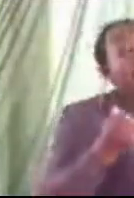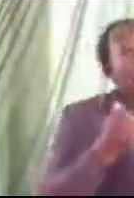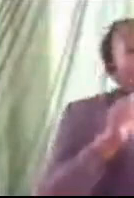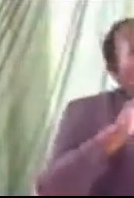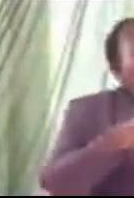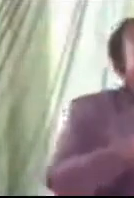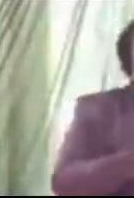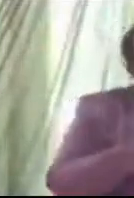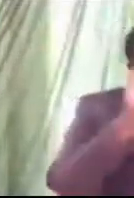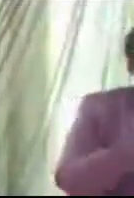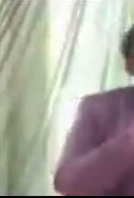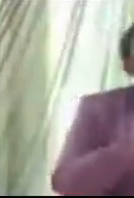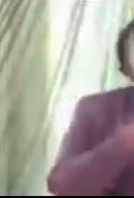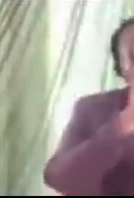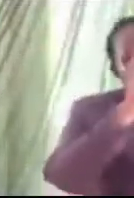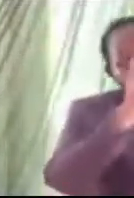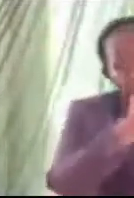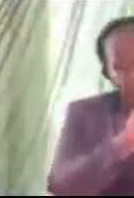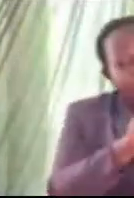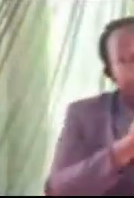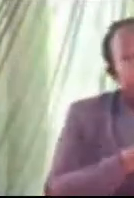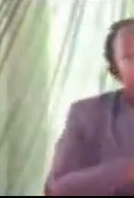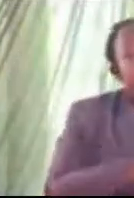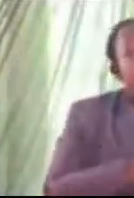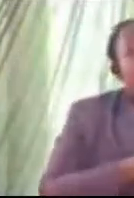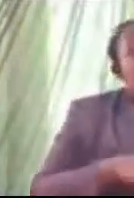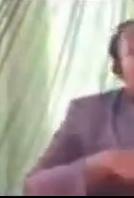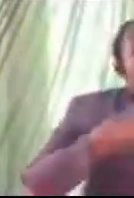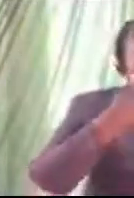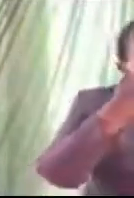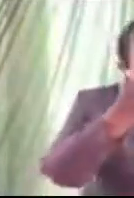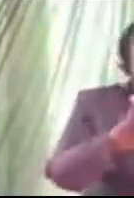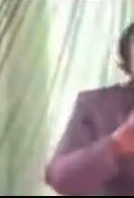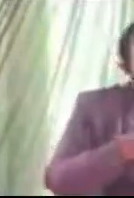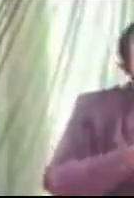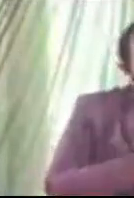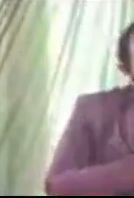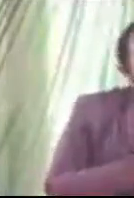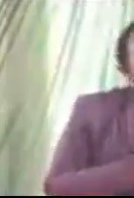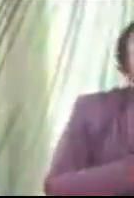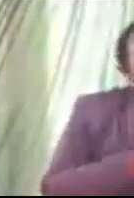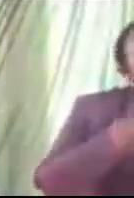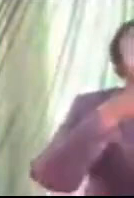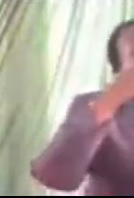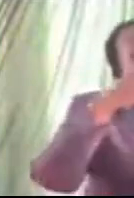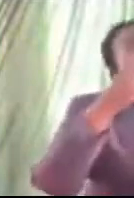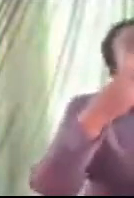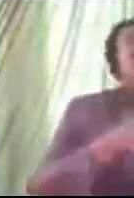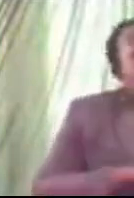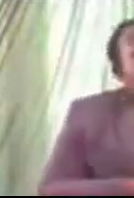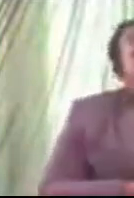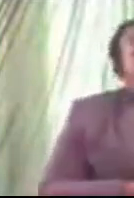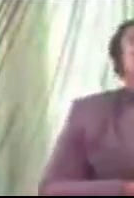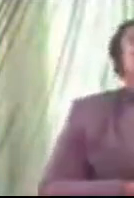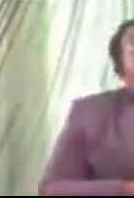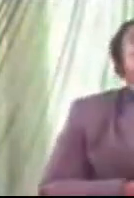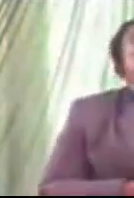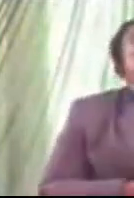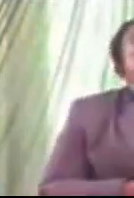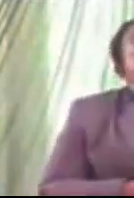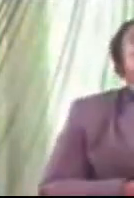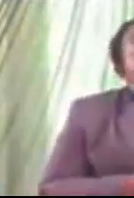and you produced a confession. You produced a confession. Is that correct?